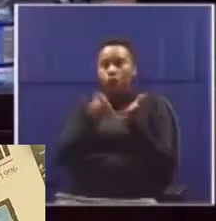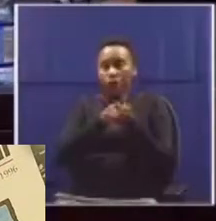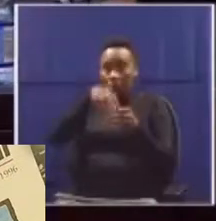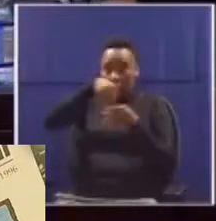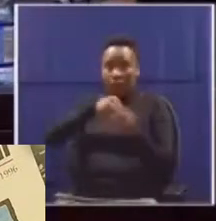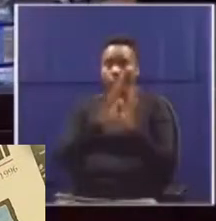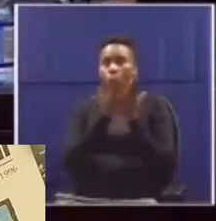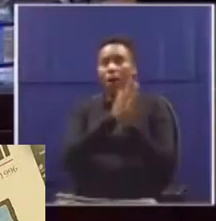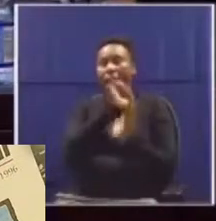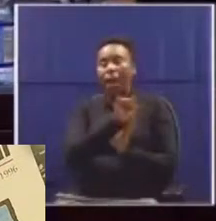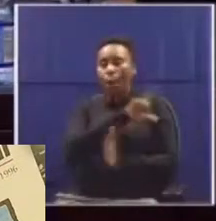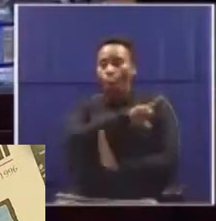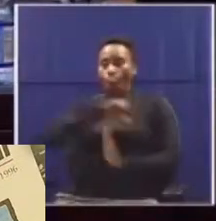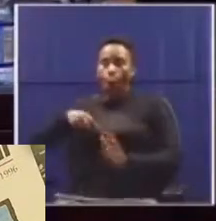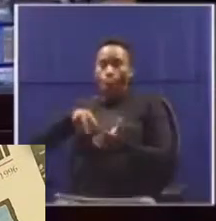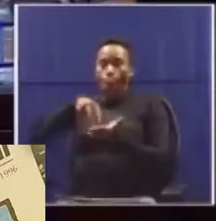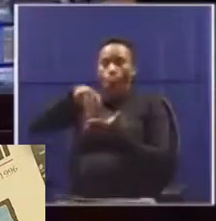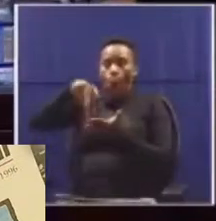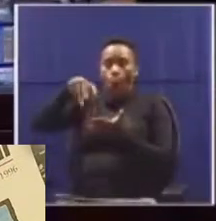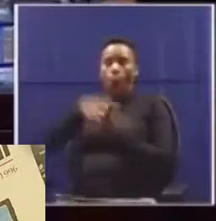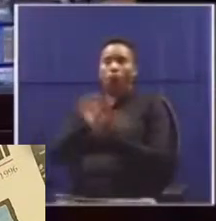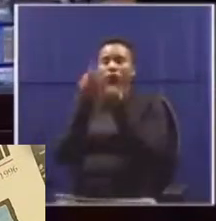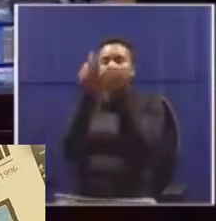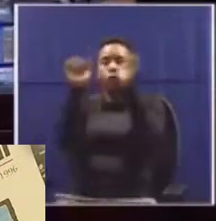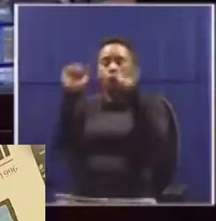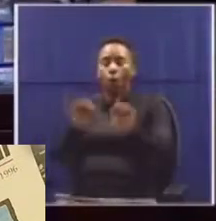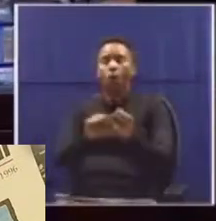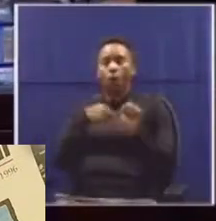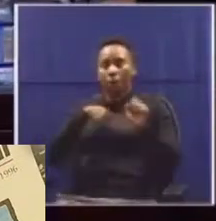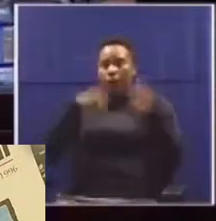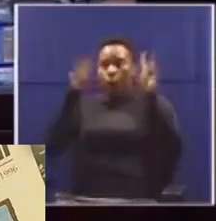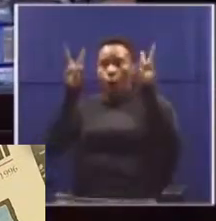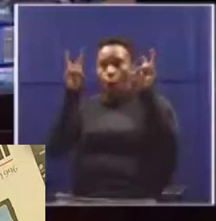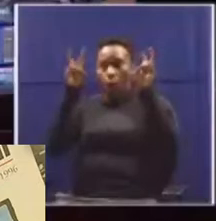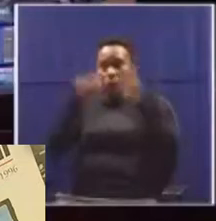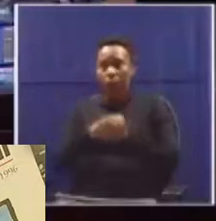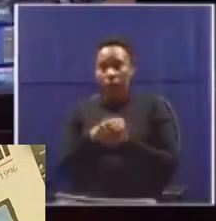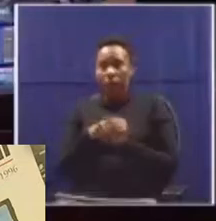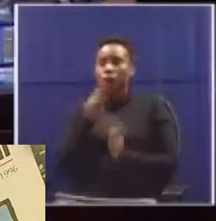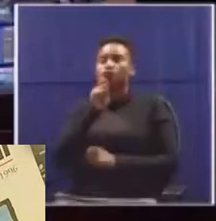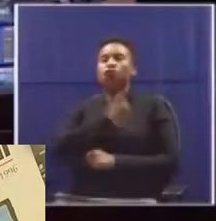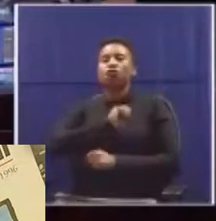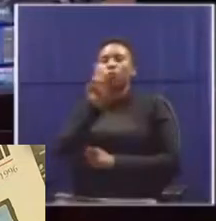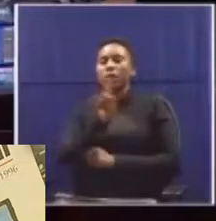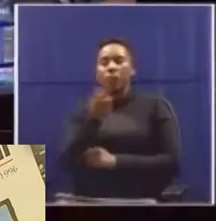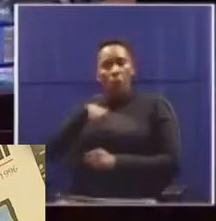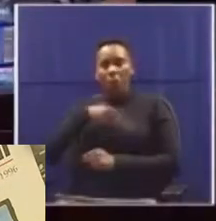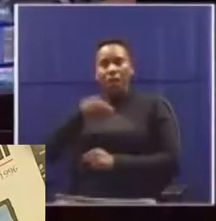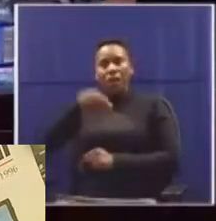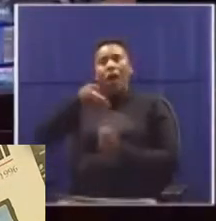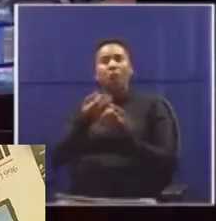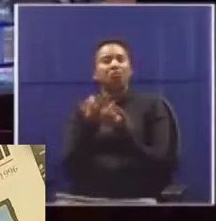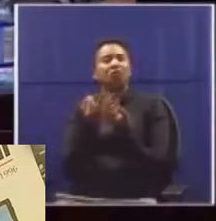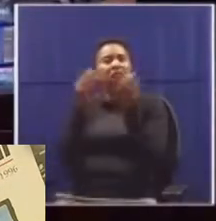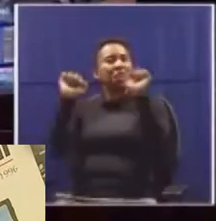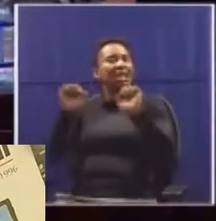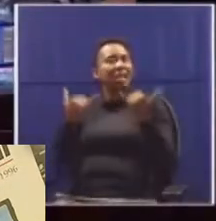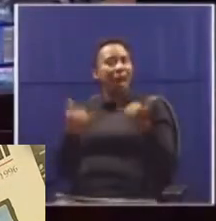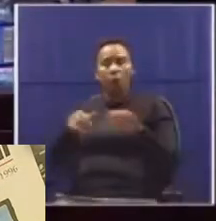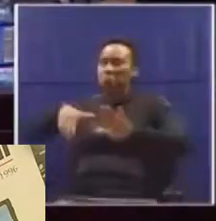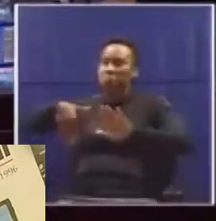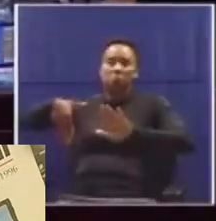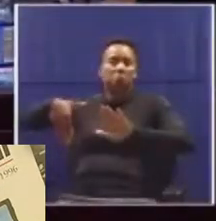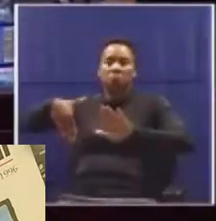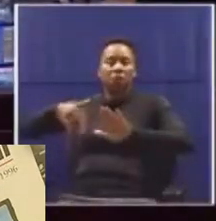Freedom that I quote the truth is that we are not yet free we have